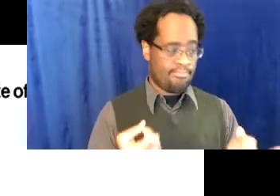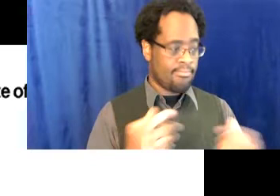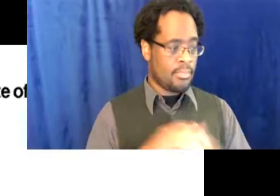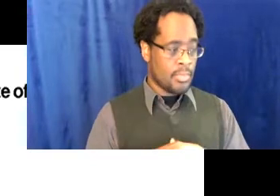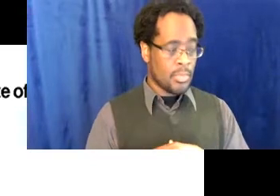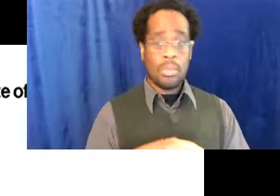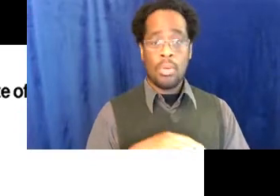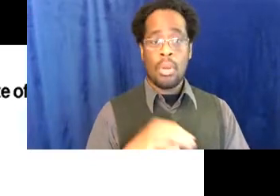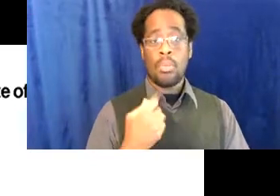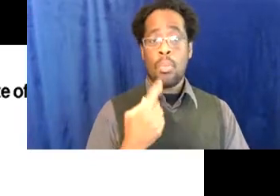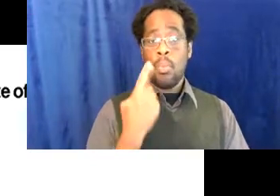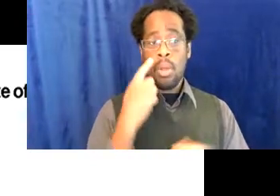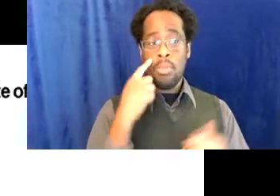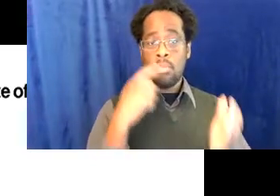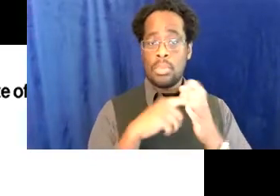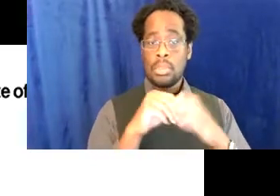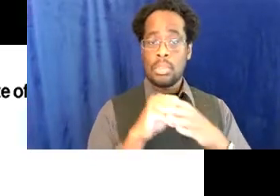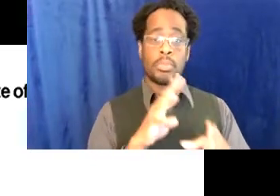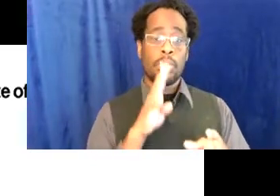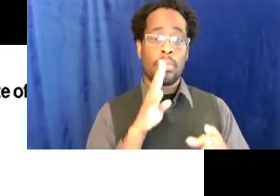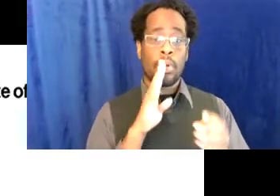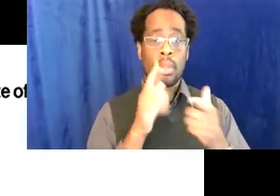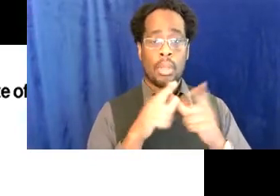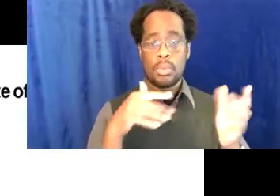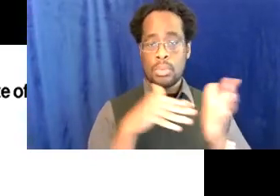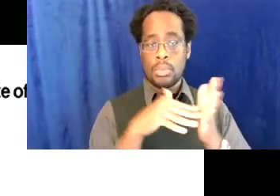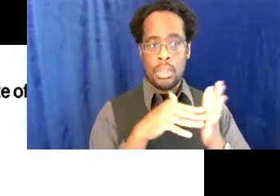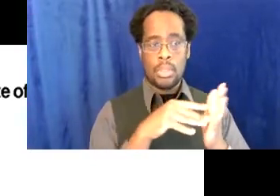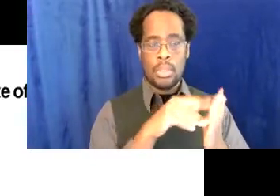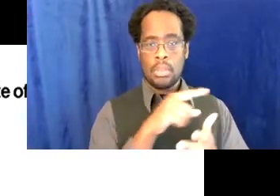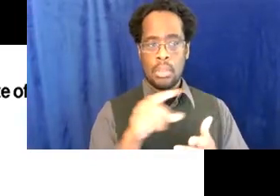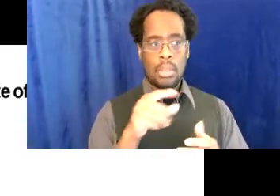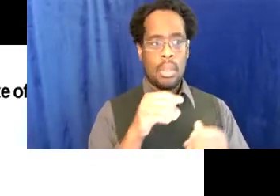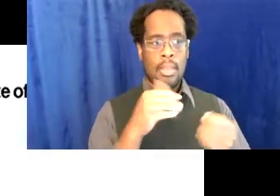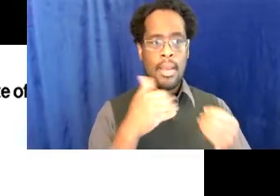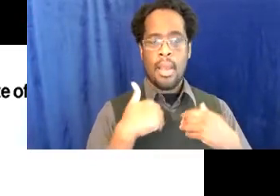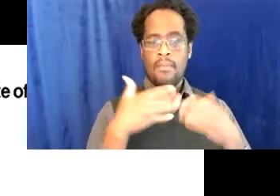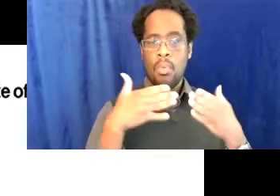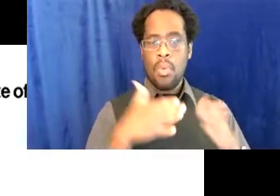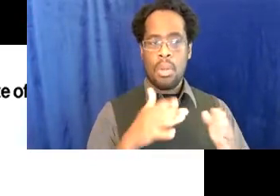what they know of the country or the people using it.